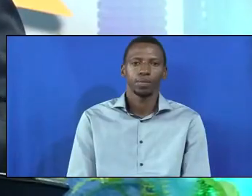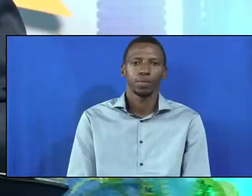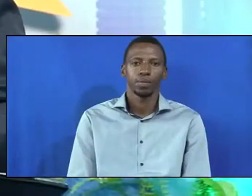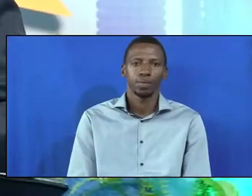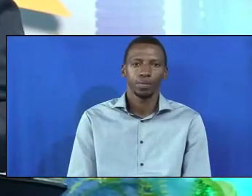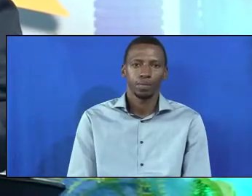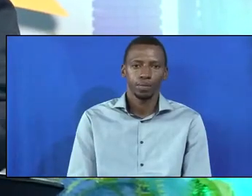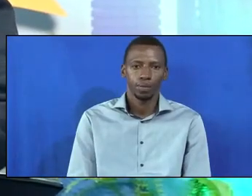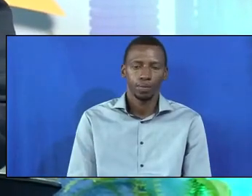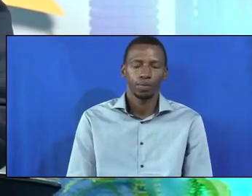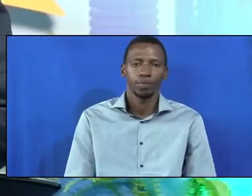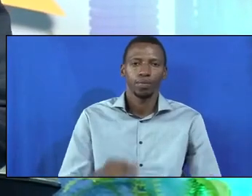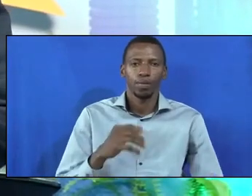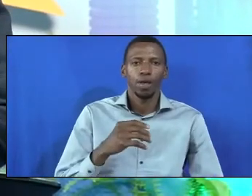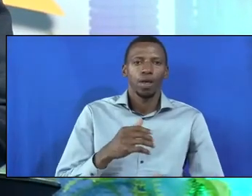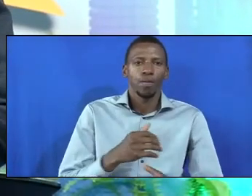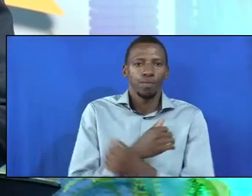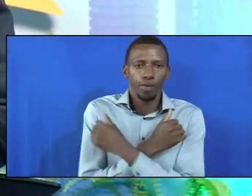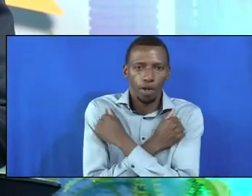Beloved brothers and sisters,